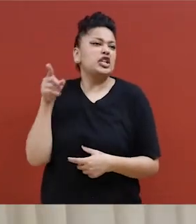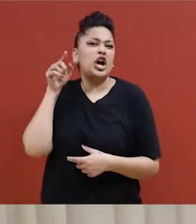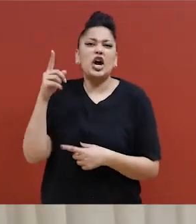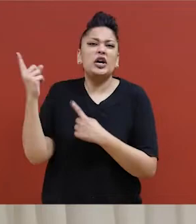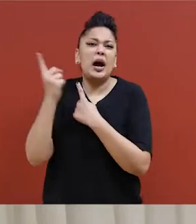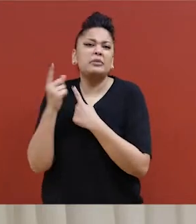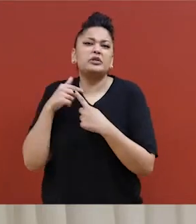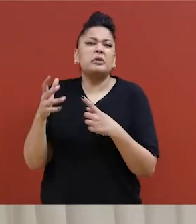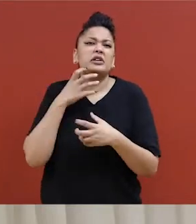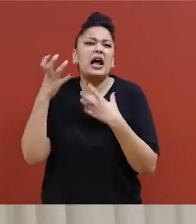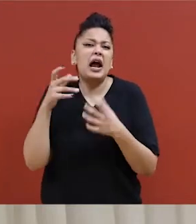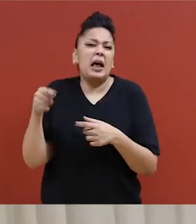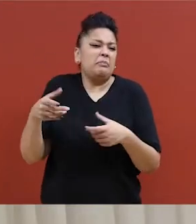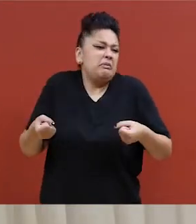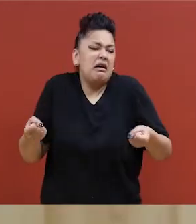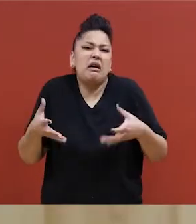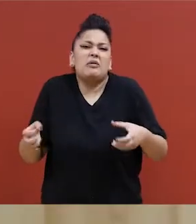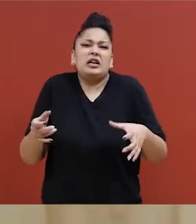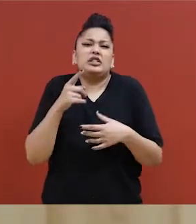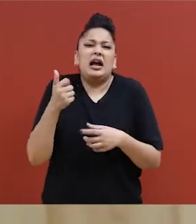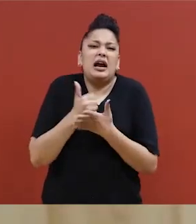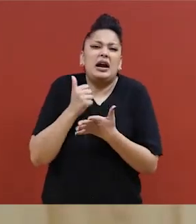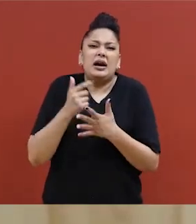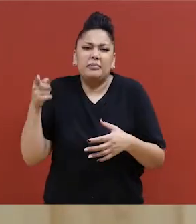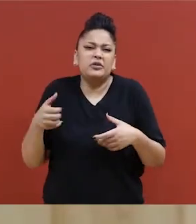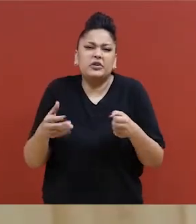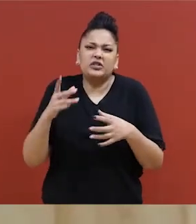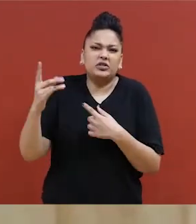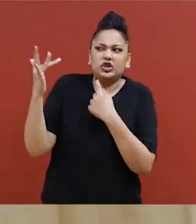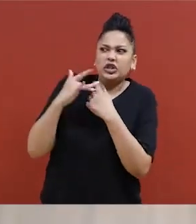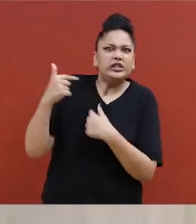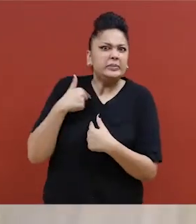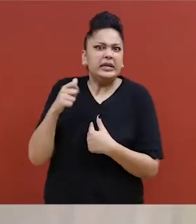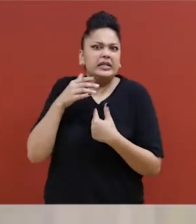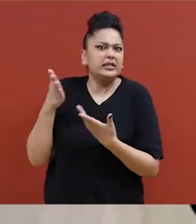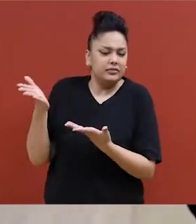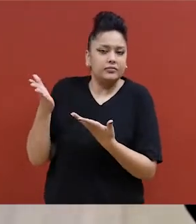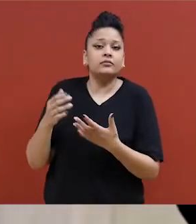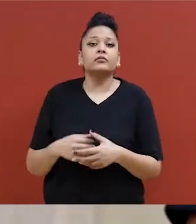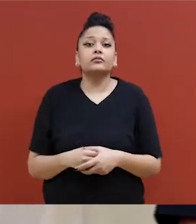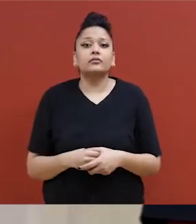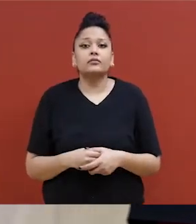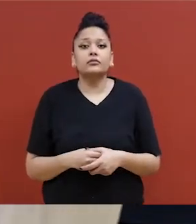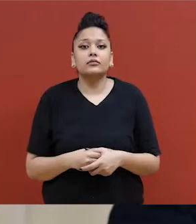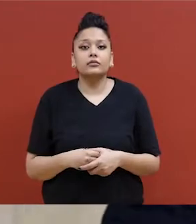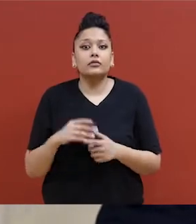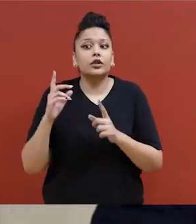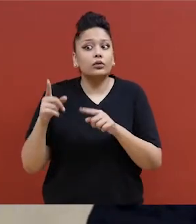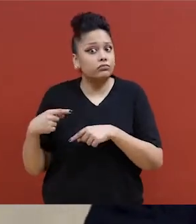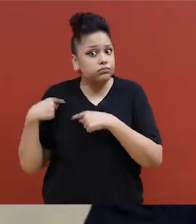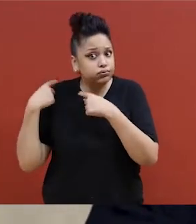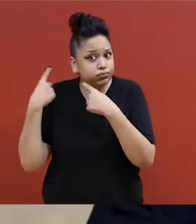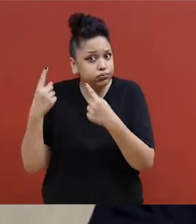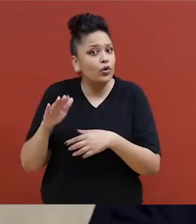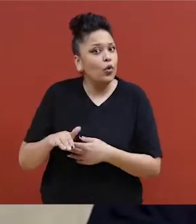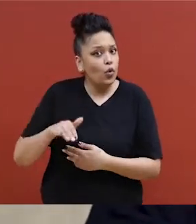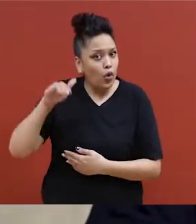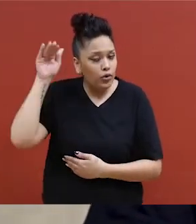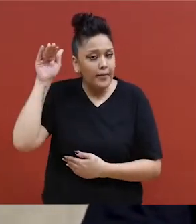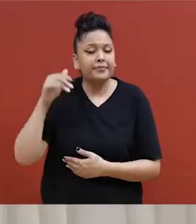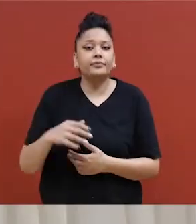stranger. Call 911. We have been told from the time that we were baby